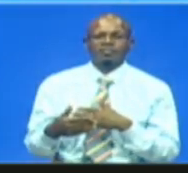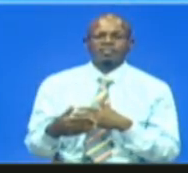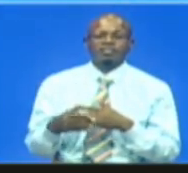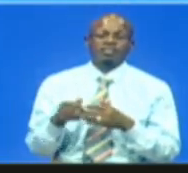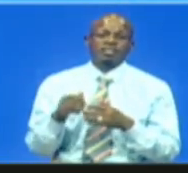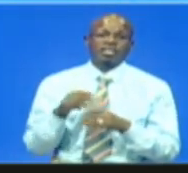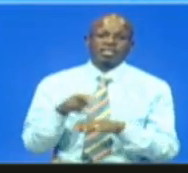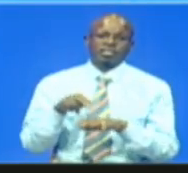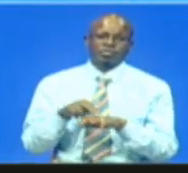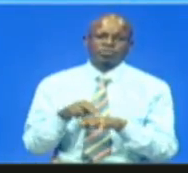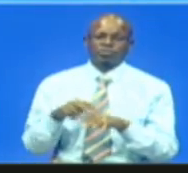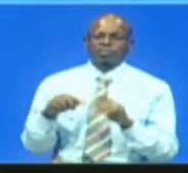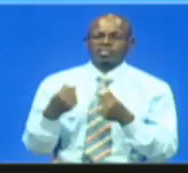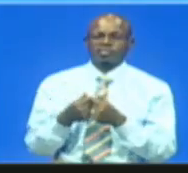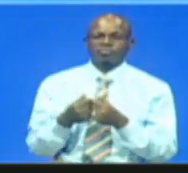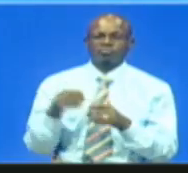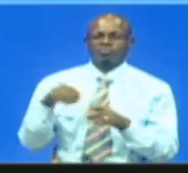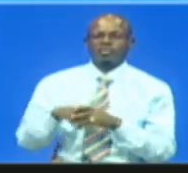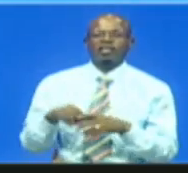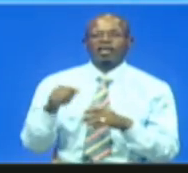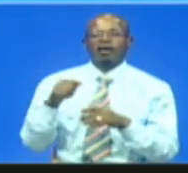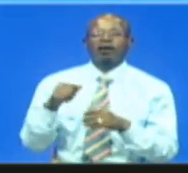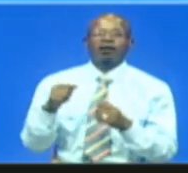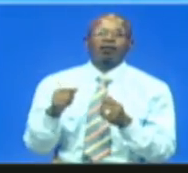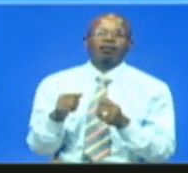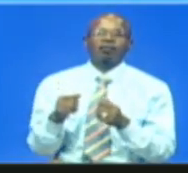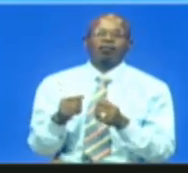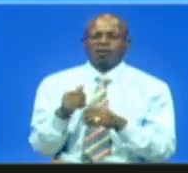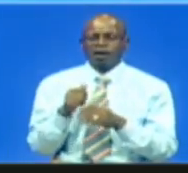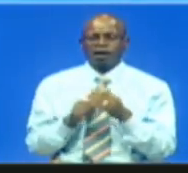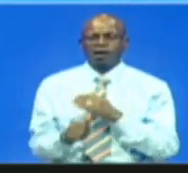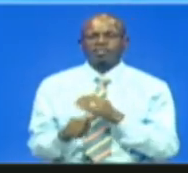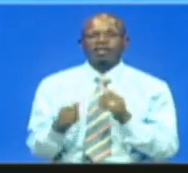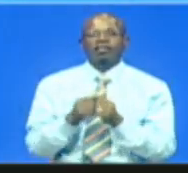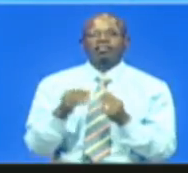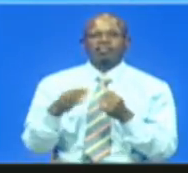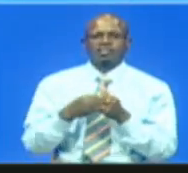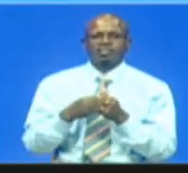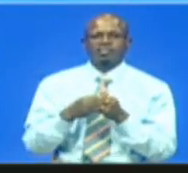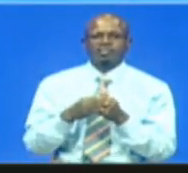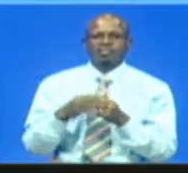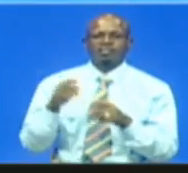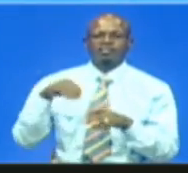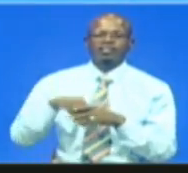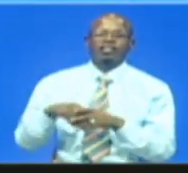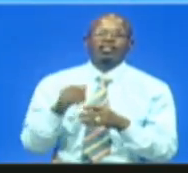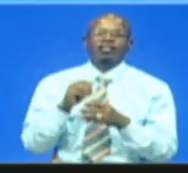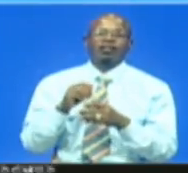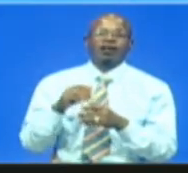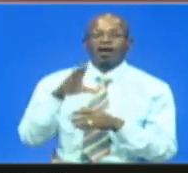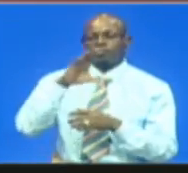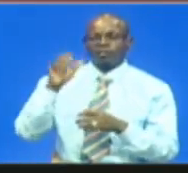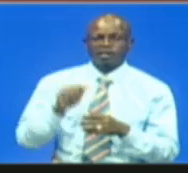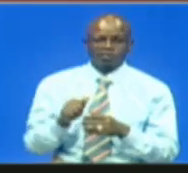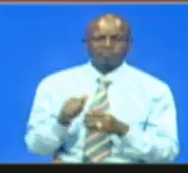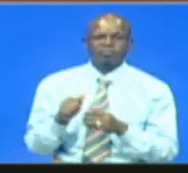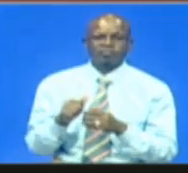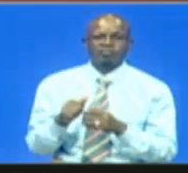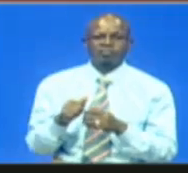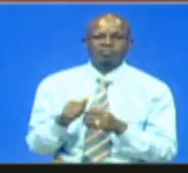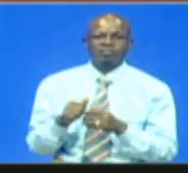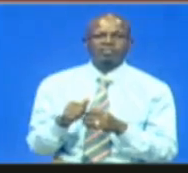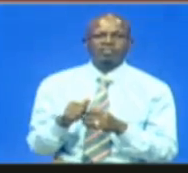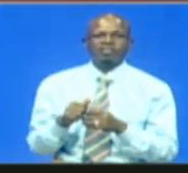under-18 and under-20 African Athletics Championships staged a sit-in demanding their allowances, the national Paralympic team that